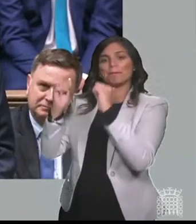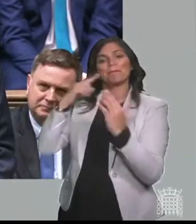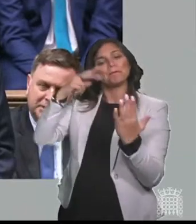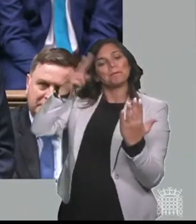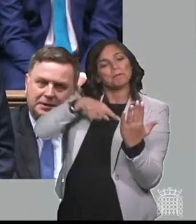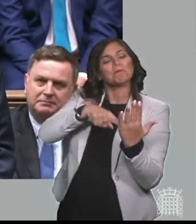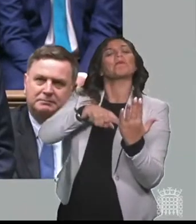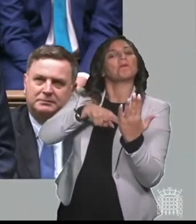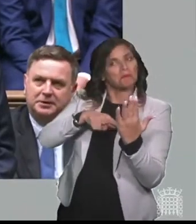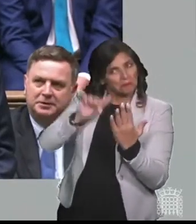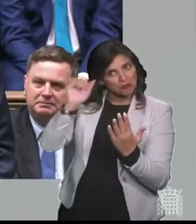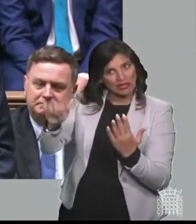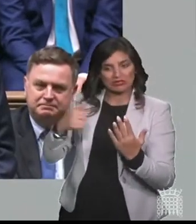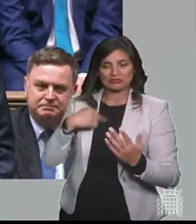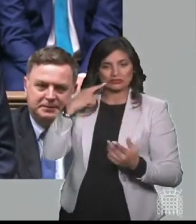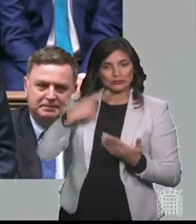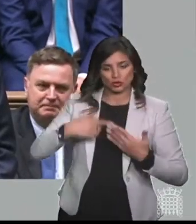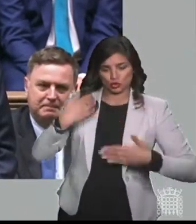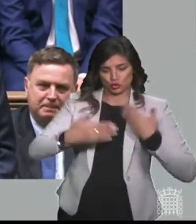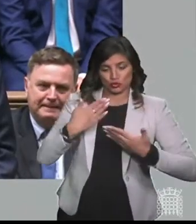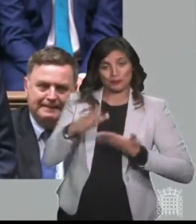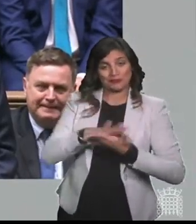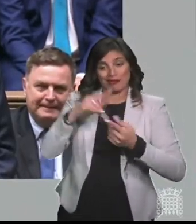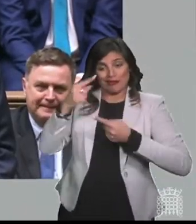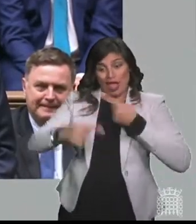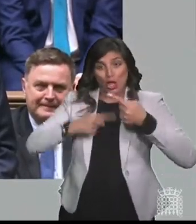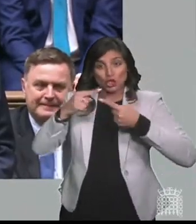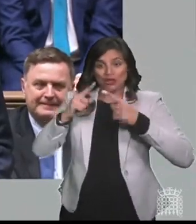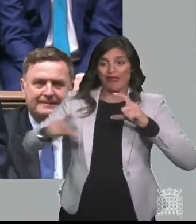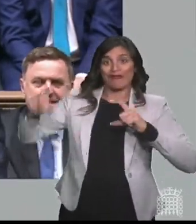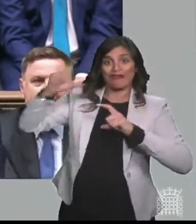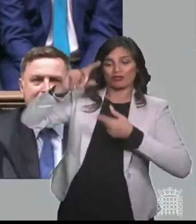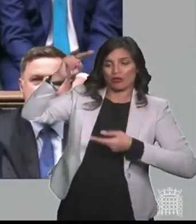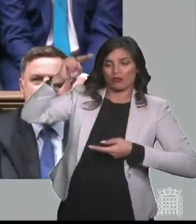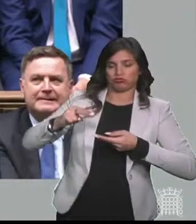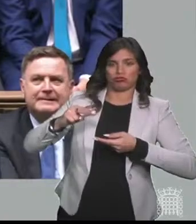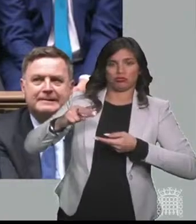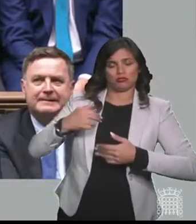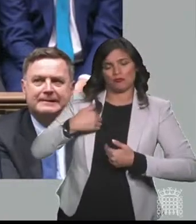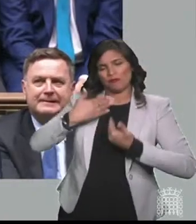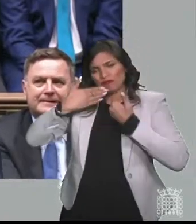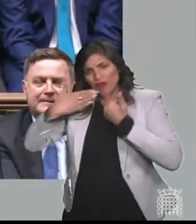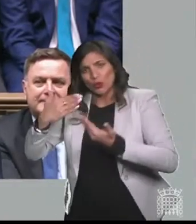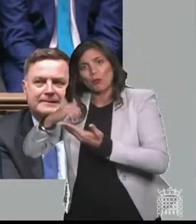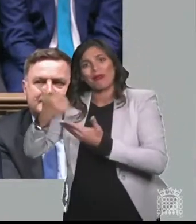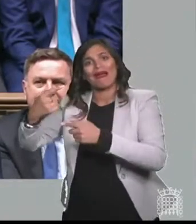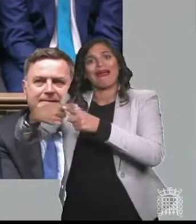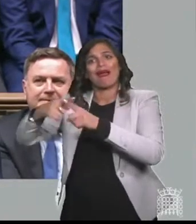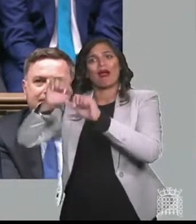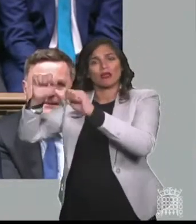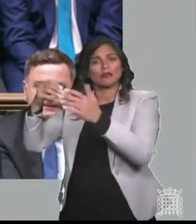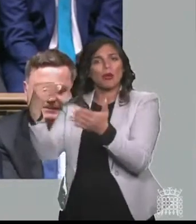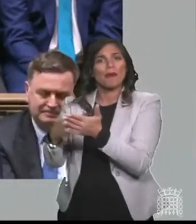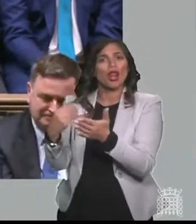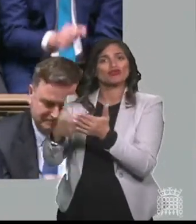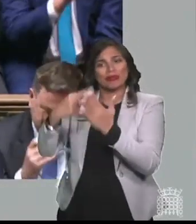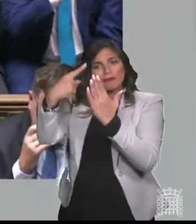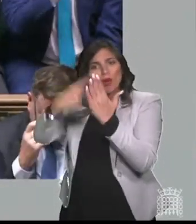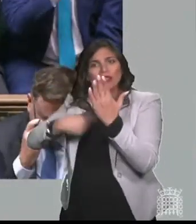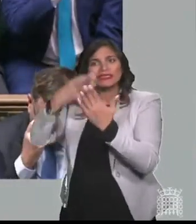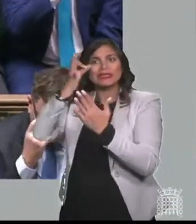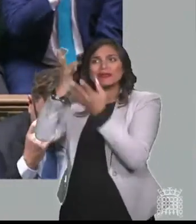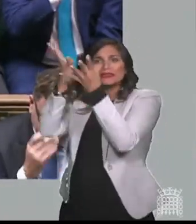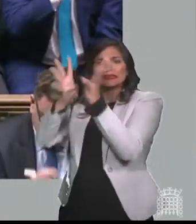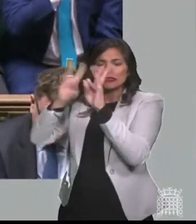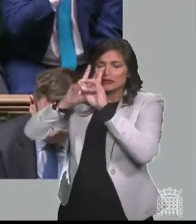have been. I thank the Independent Bank of England Monetary Policy Committee for their crucial role in bringing